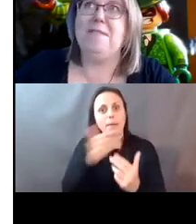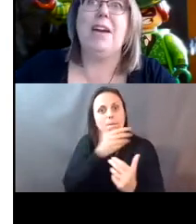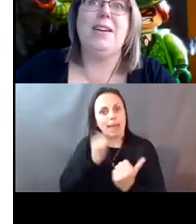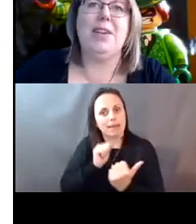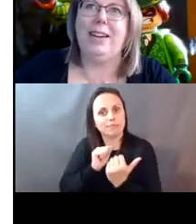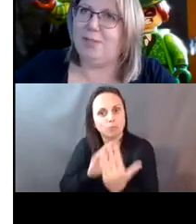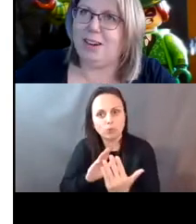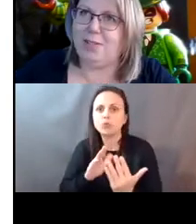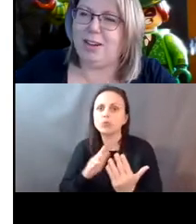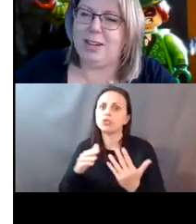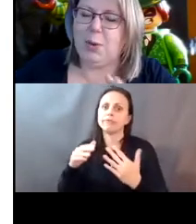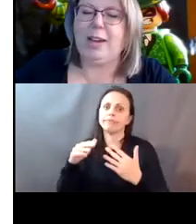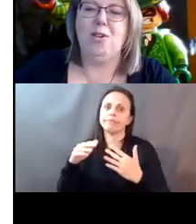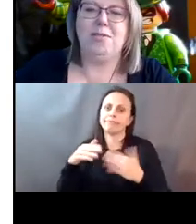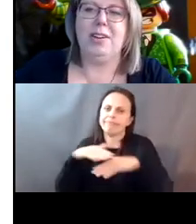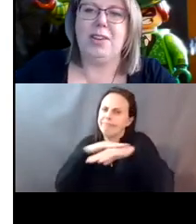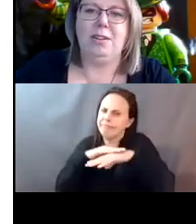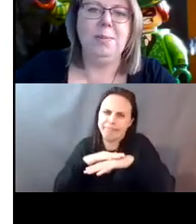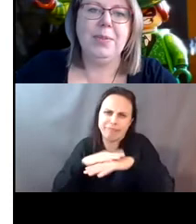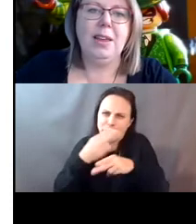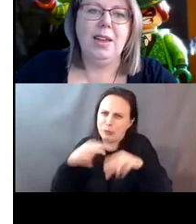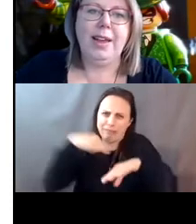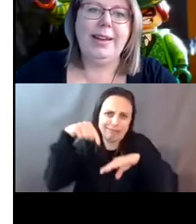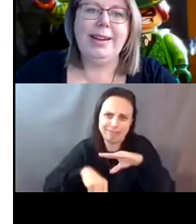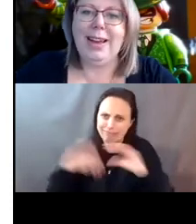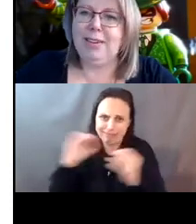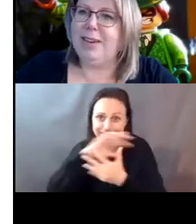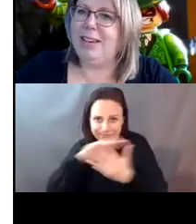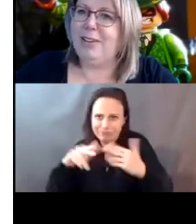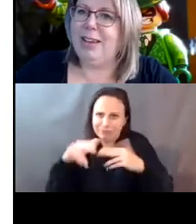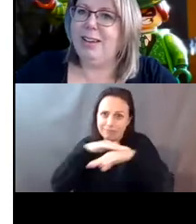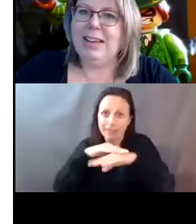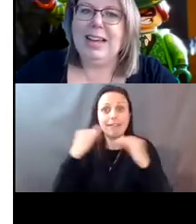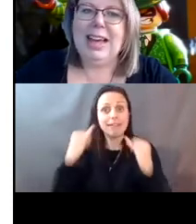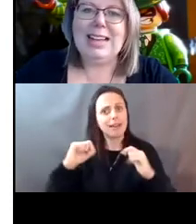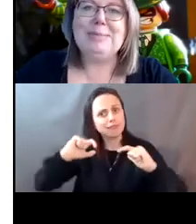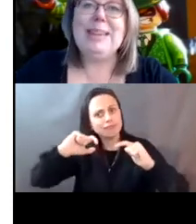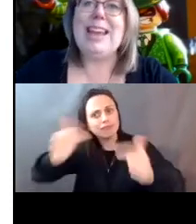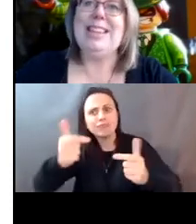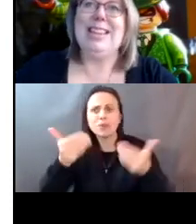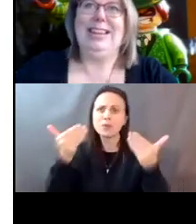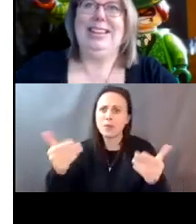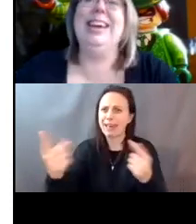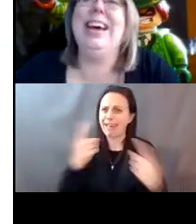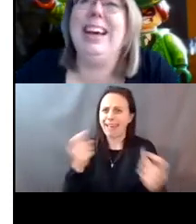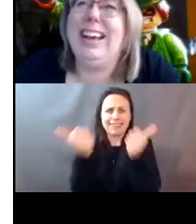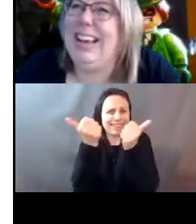a very, very, very, very quick overview. And I now invite you to ask me